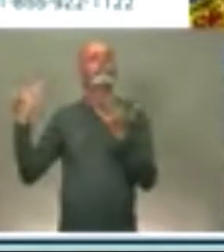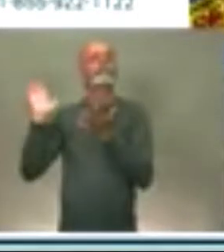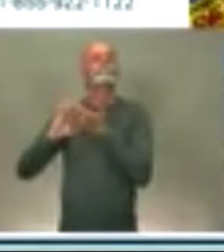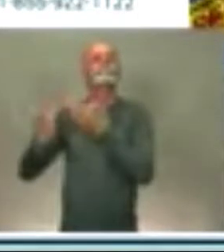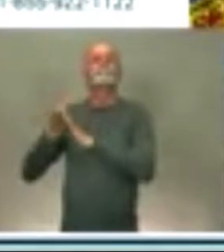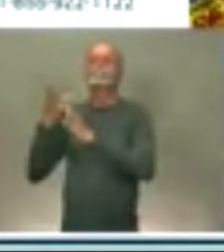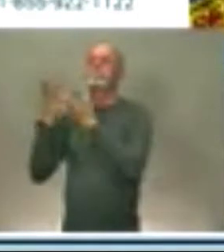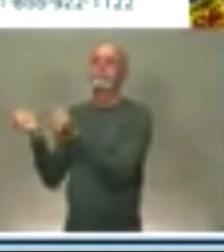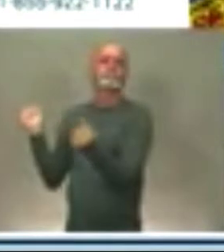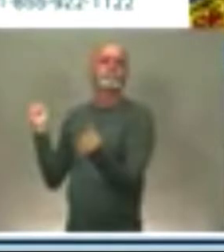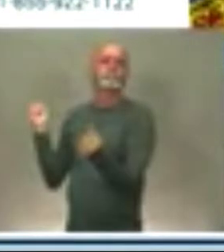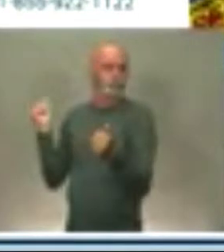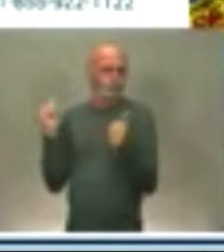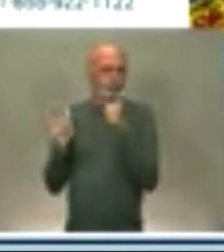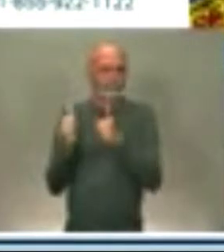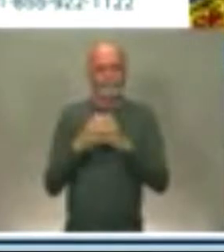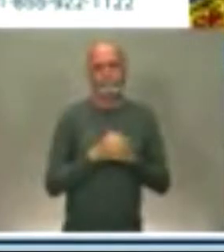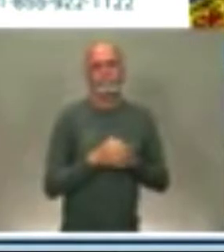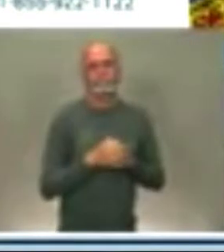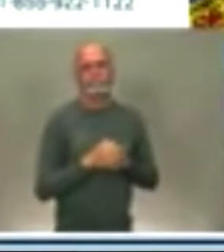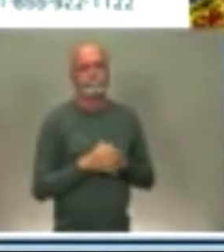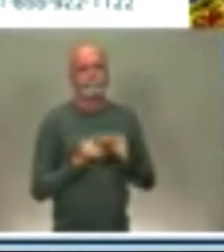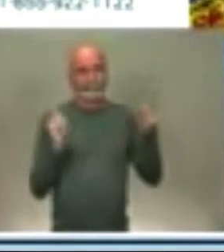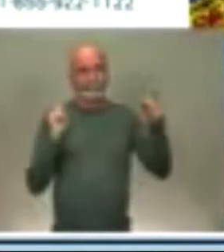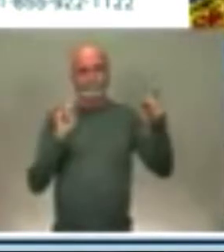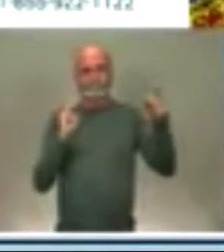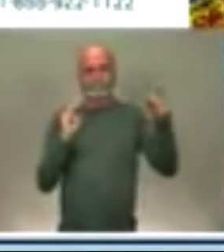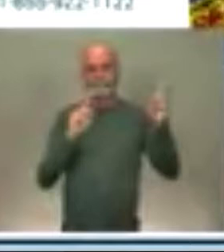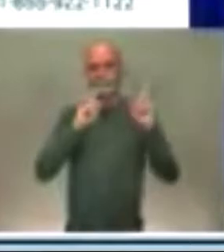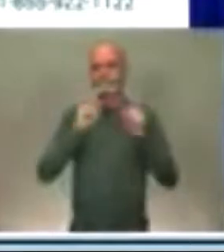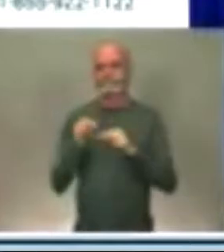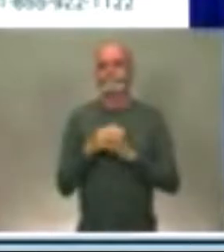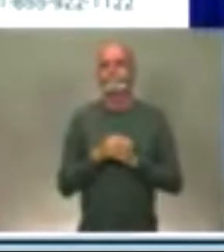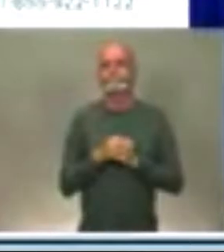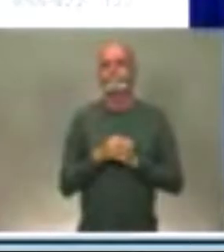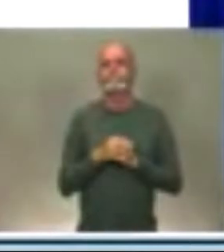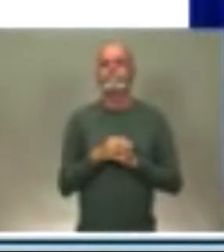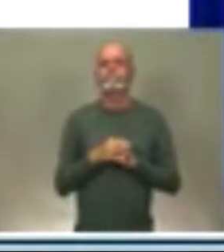So I guess I'll go first, but the state of emergency